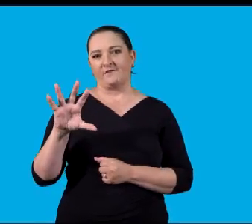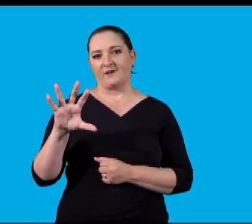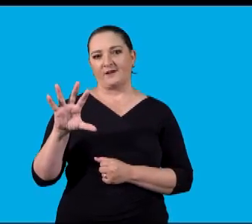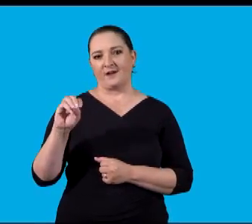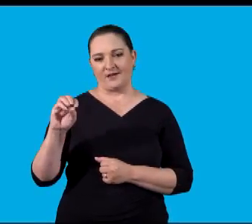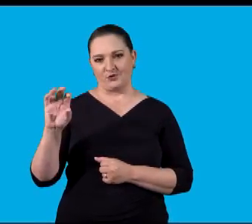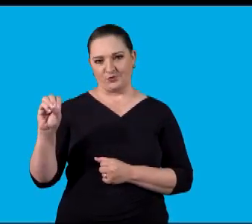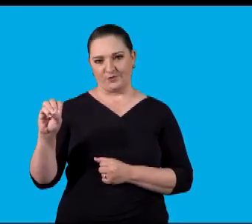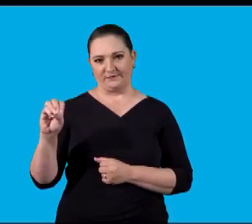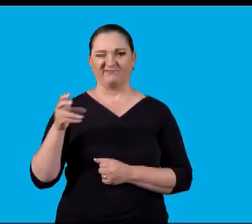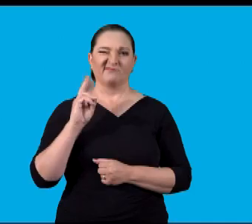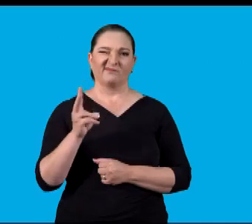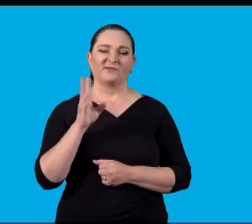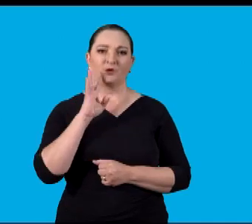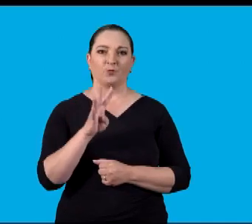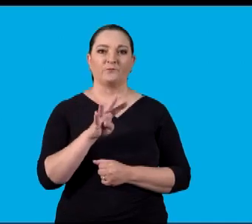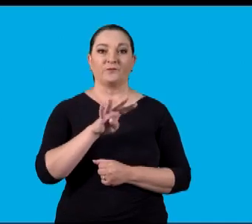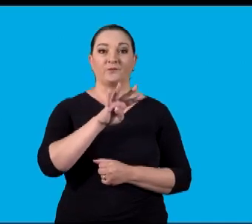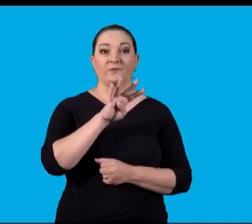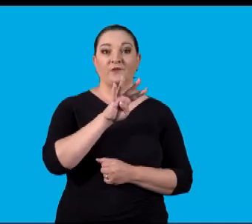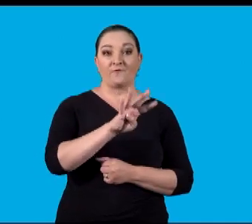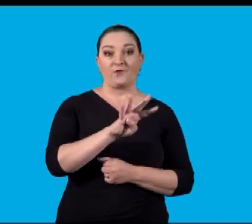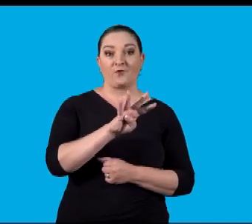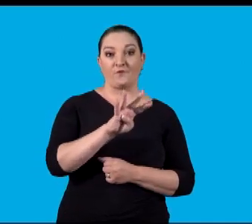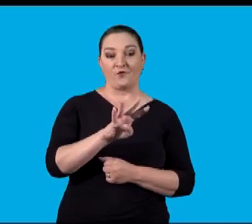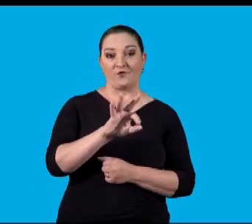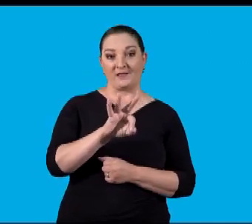443,500. So I'll bring it again here.